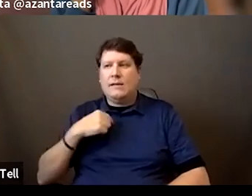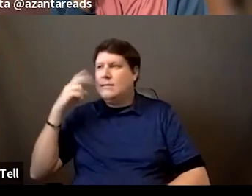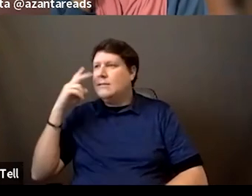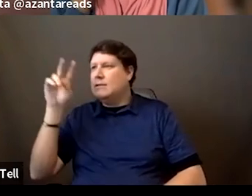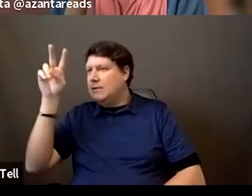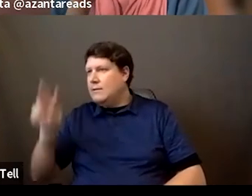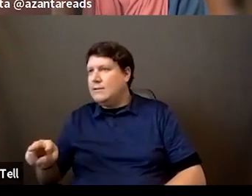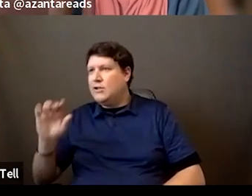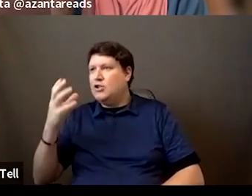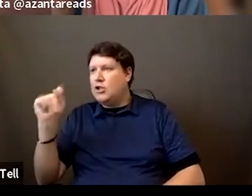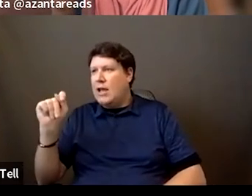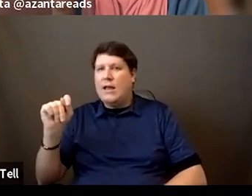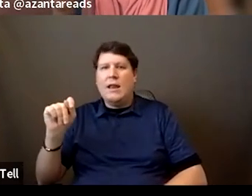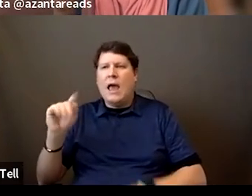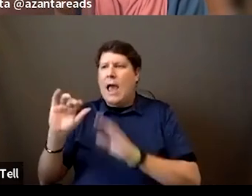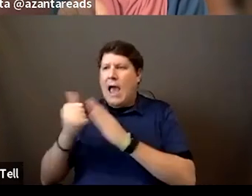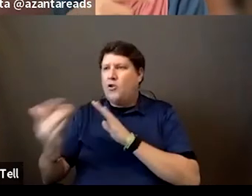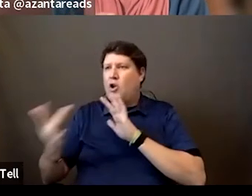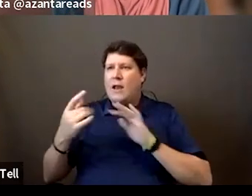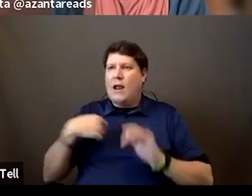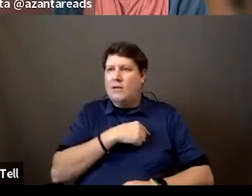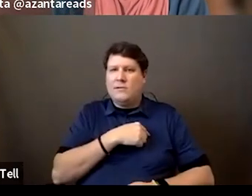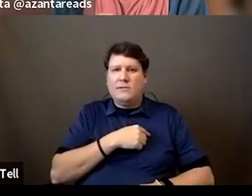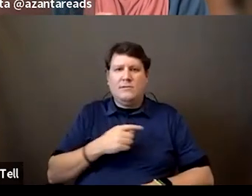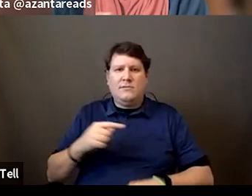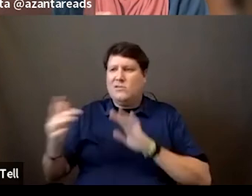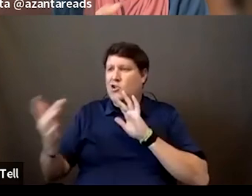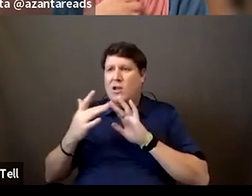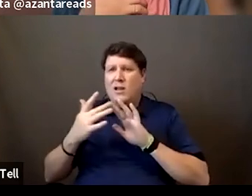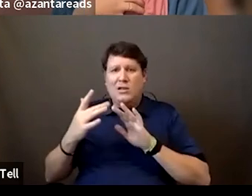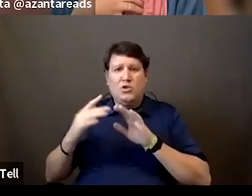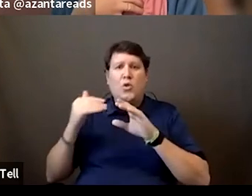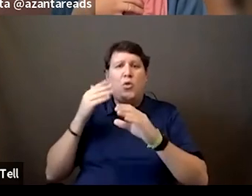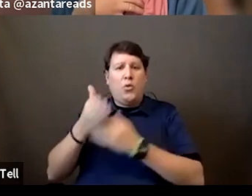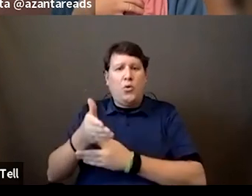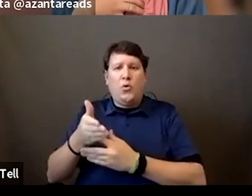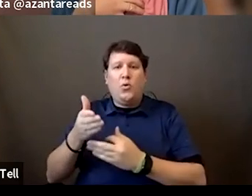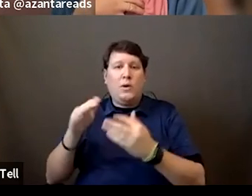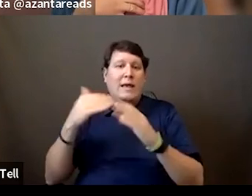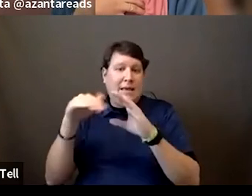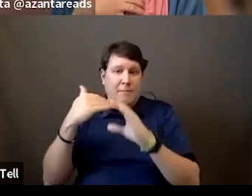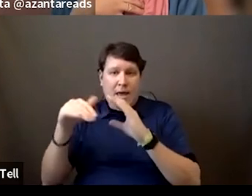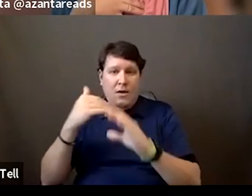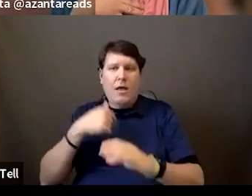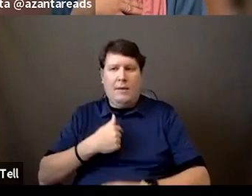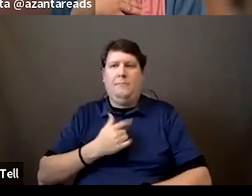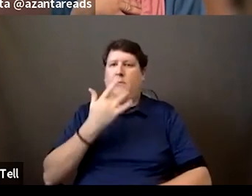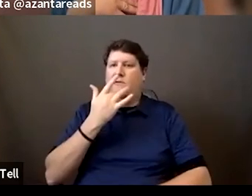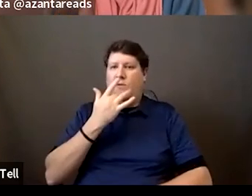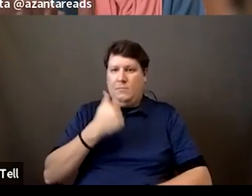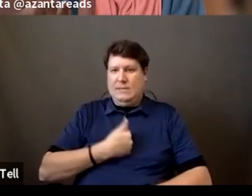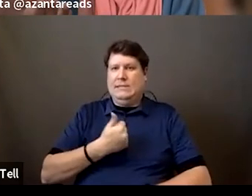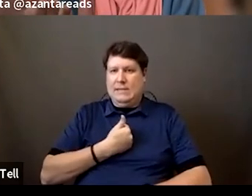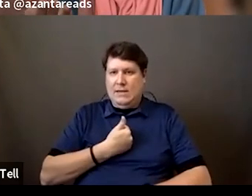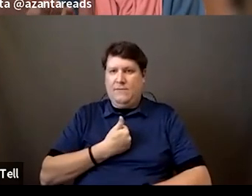someone's profile, they'll have their email in their bio. Most people prefer to be contacted by email, but I'm not going to speak for like everyone. Some people